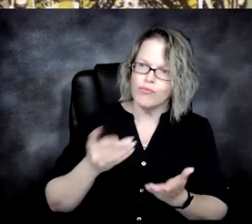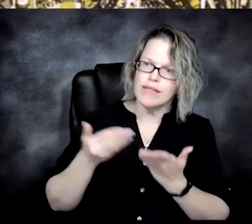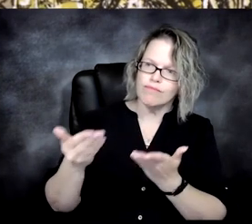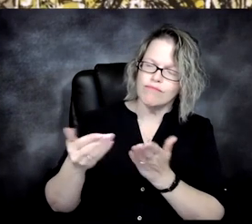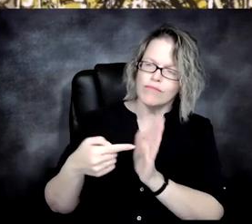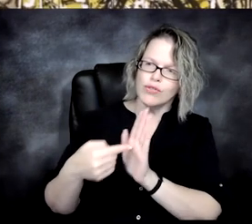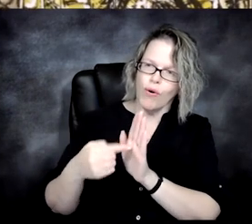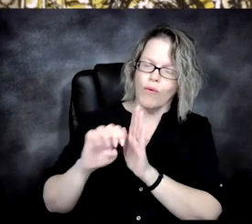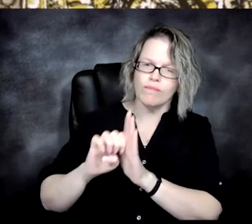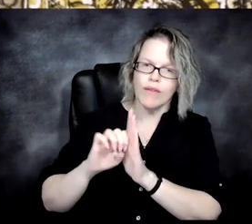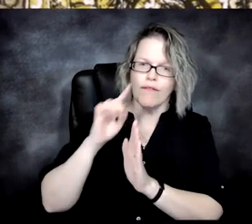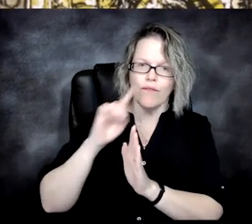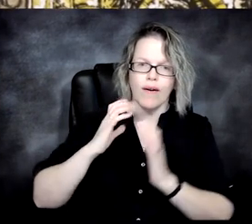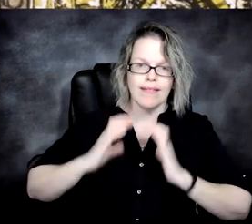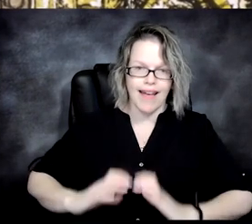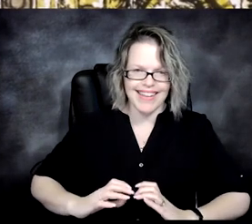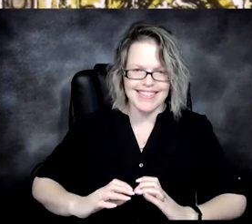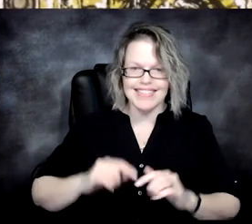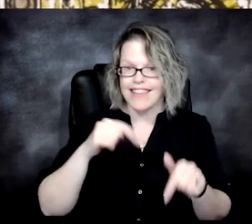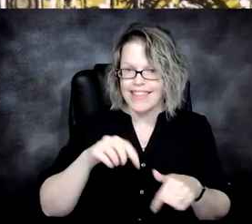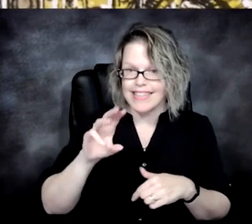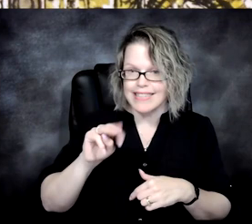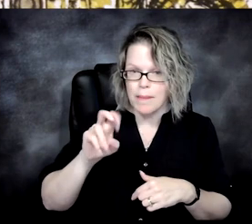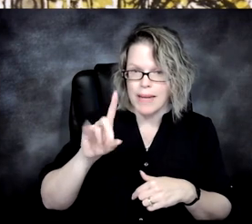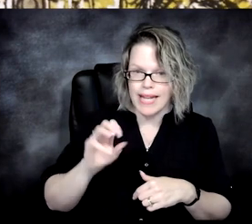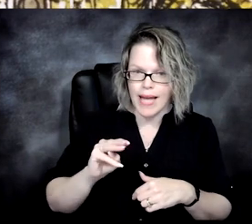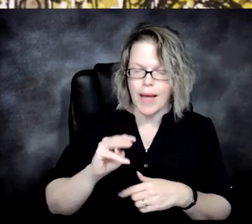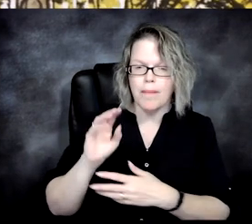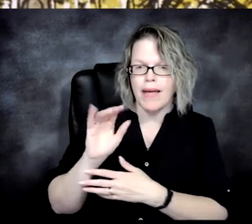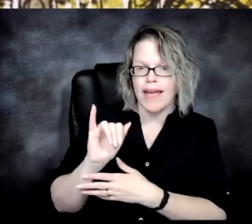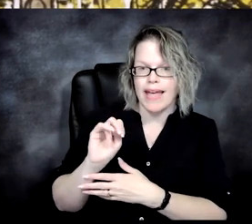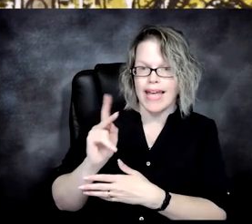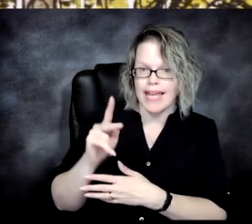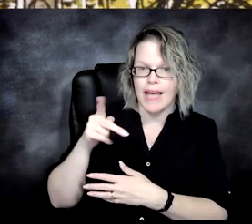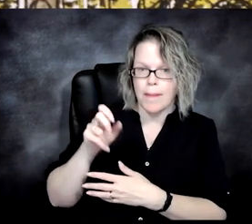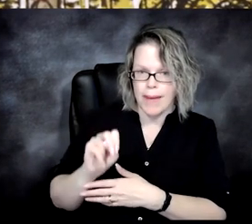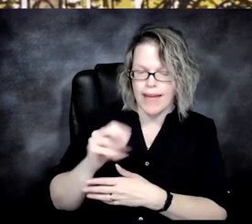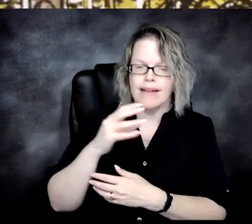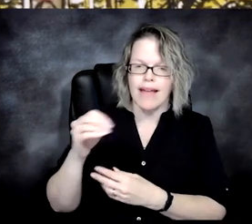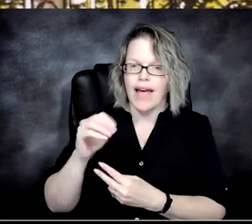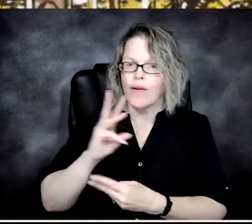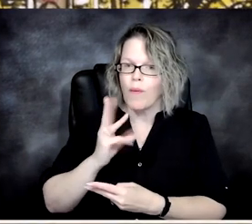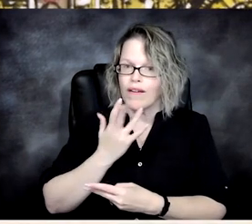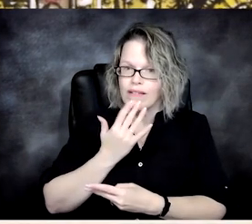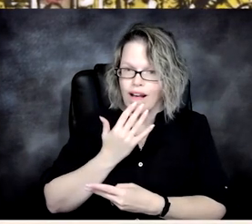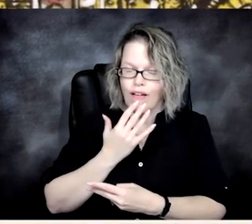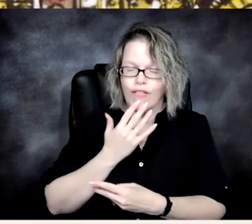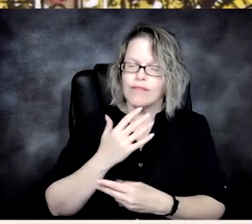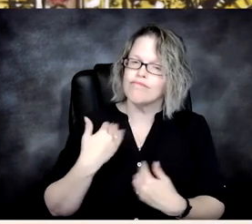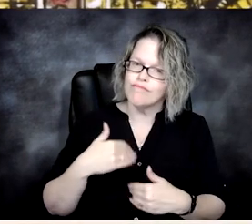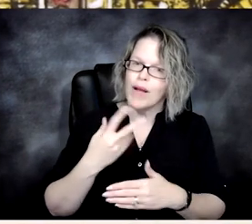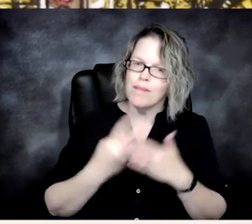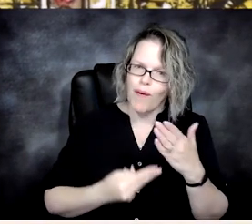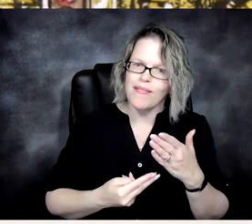clients all the time. And so this medium of ink pen and watercolor that I've been using throughout the year, I think is both a